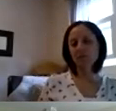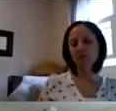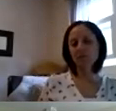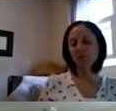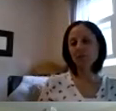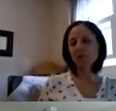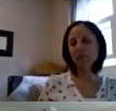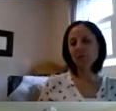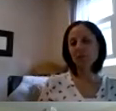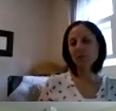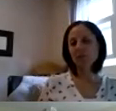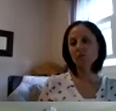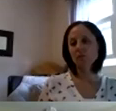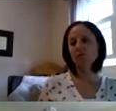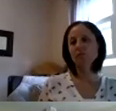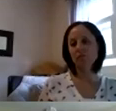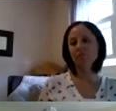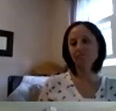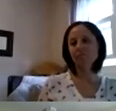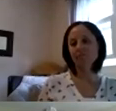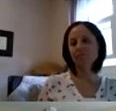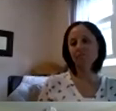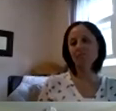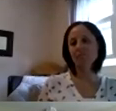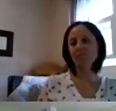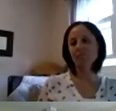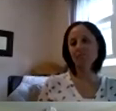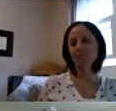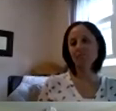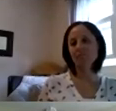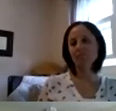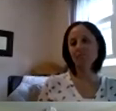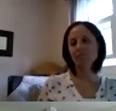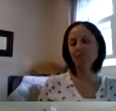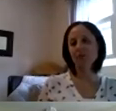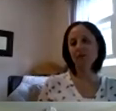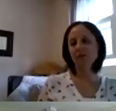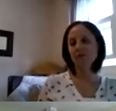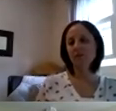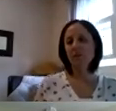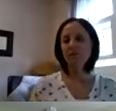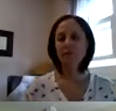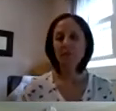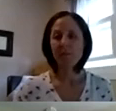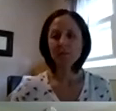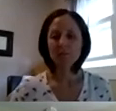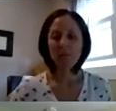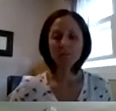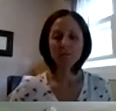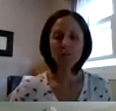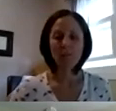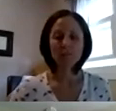talk through some of those additional questions with them this afternoon, that is in the chat, as well as I know on their